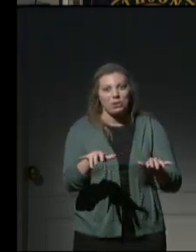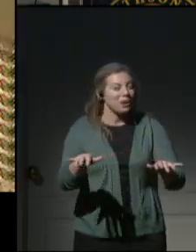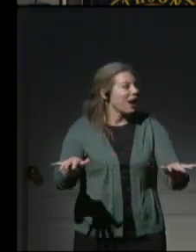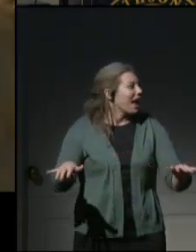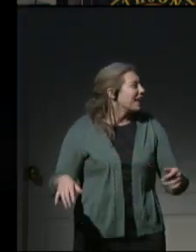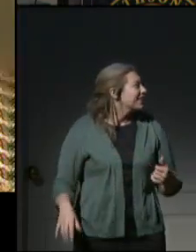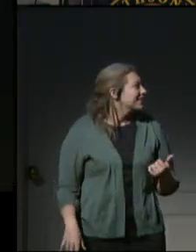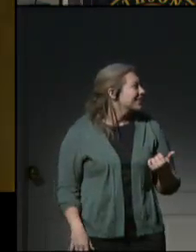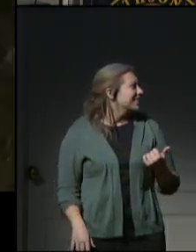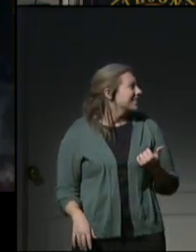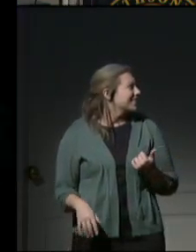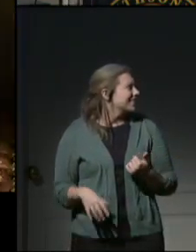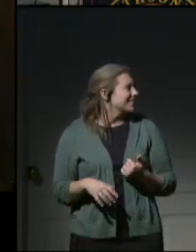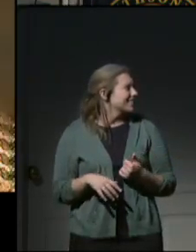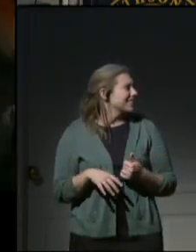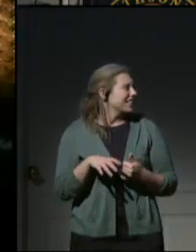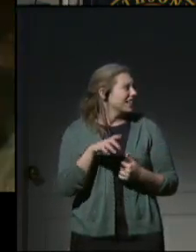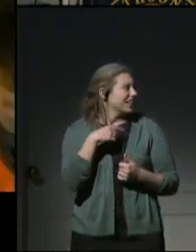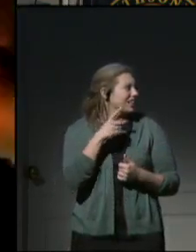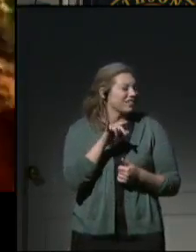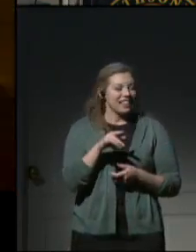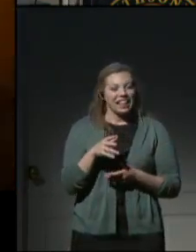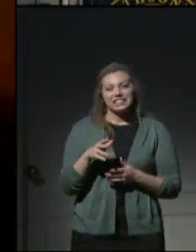Here we have a bit of Titanic.